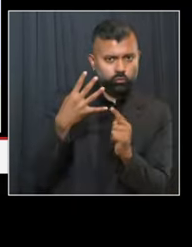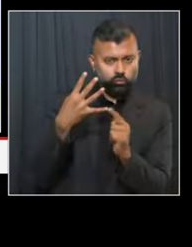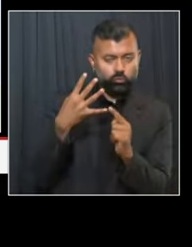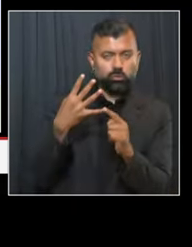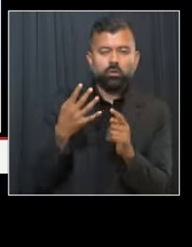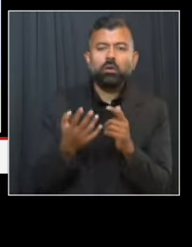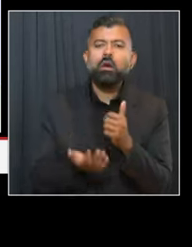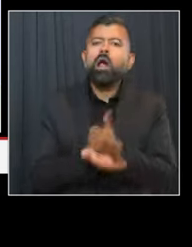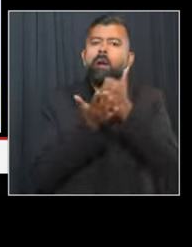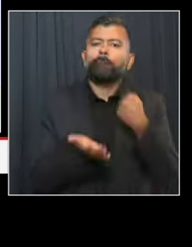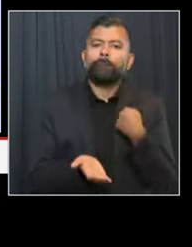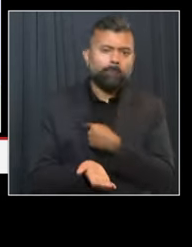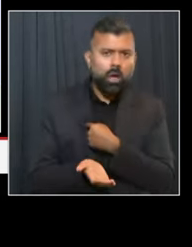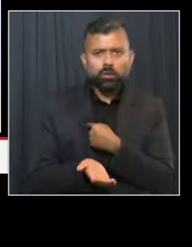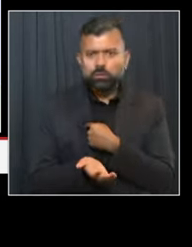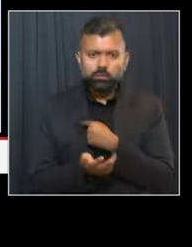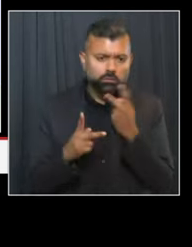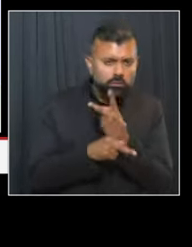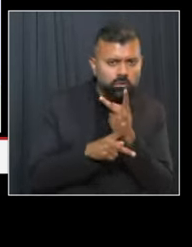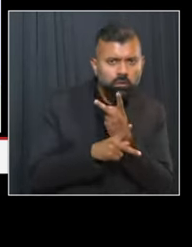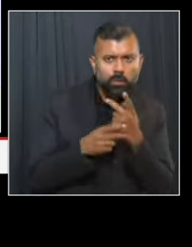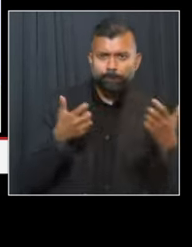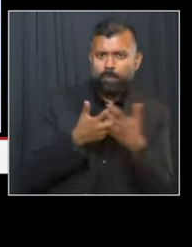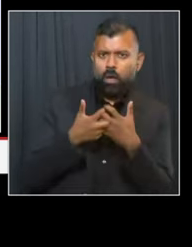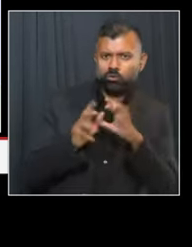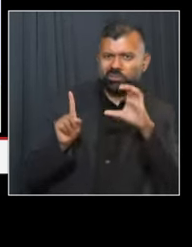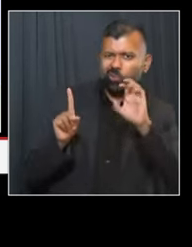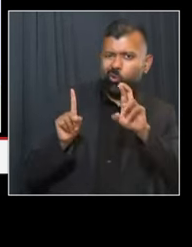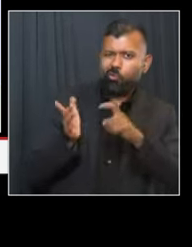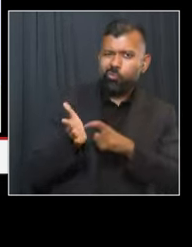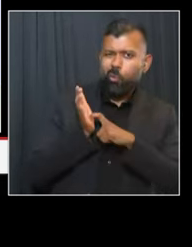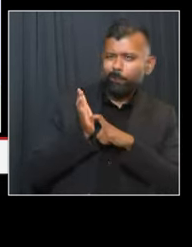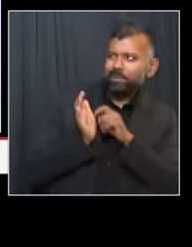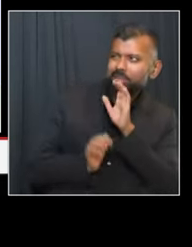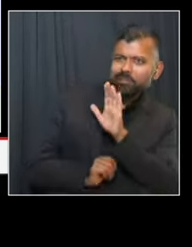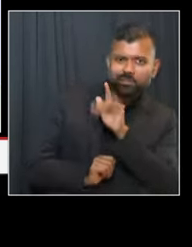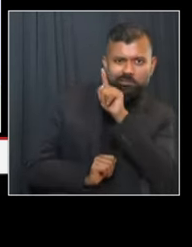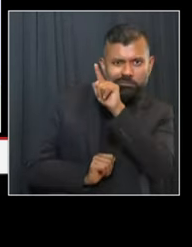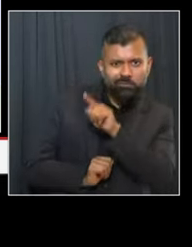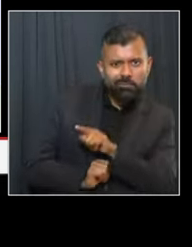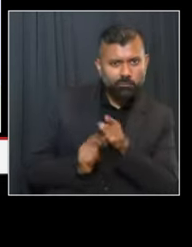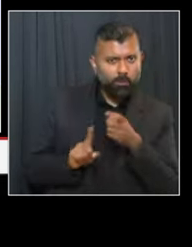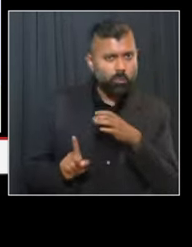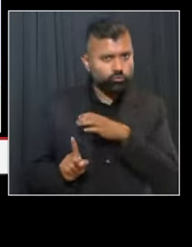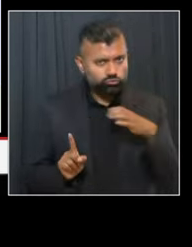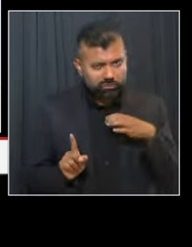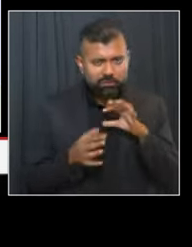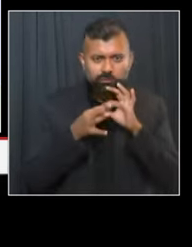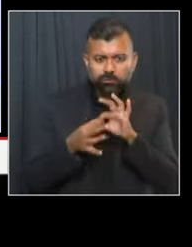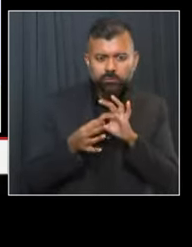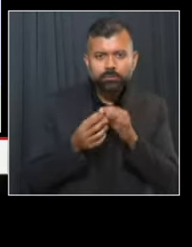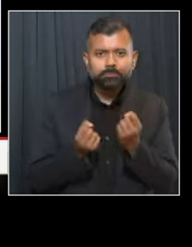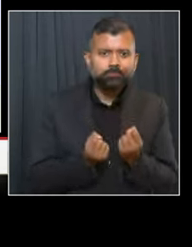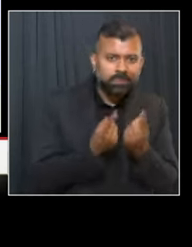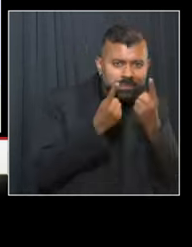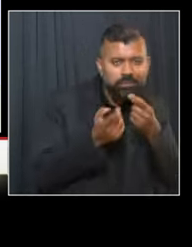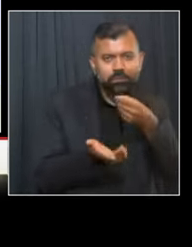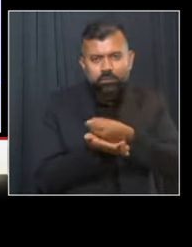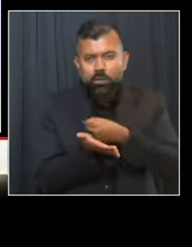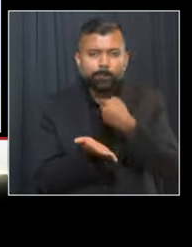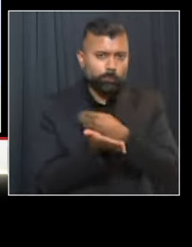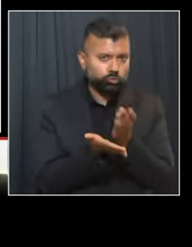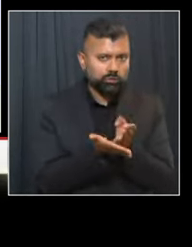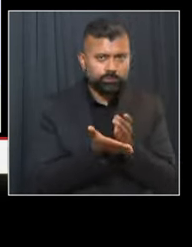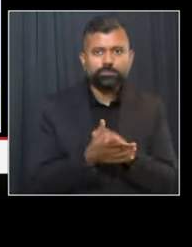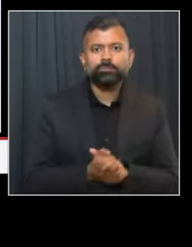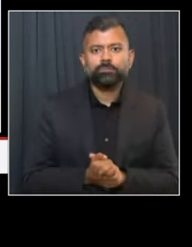our $167 million of spending pressures and our $180 million of year-end resource needs. So Jenny, if I